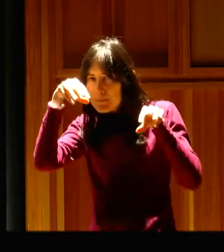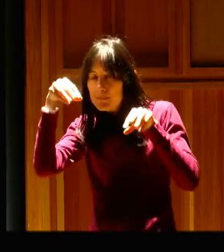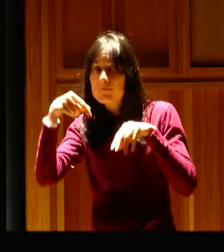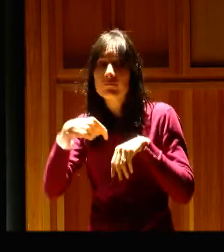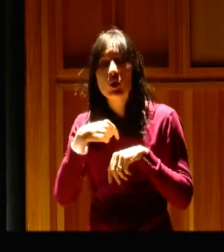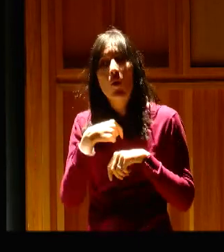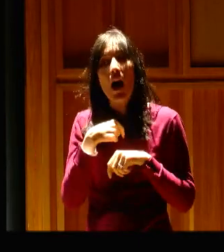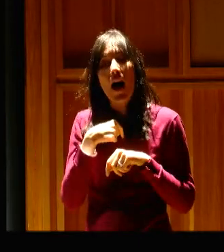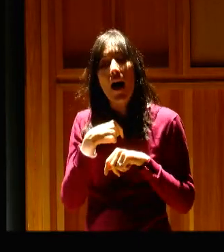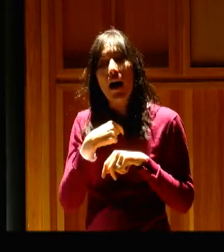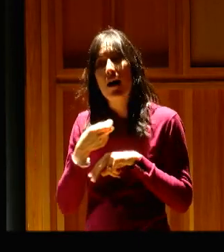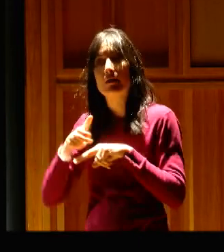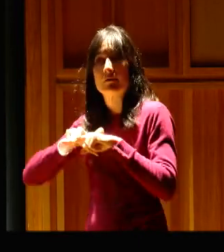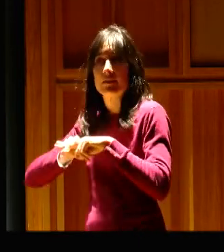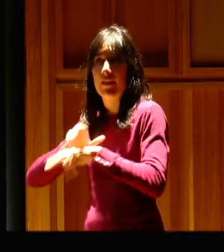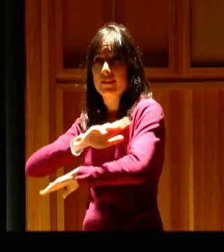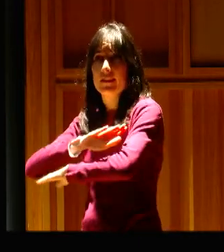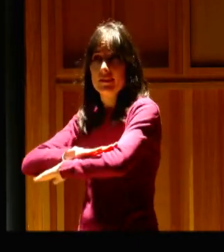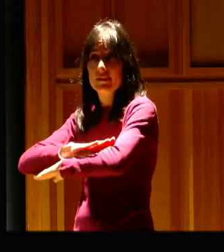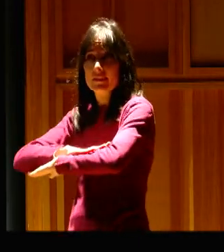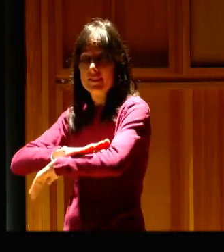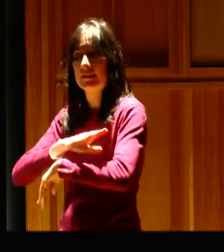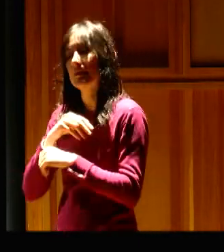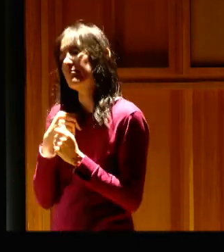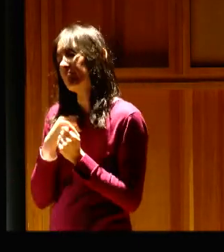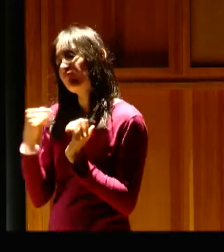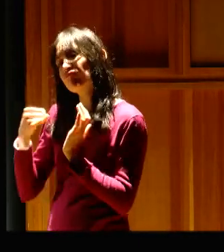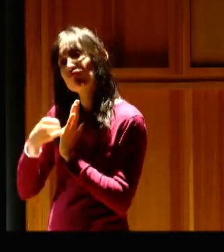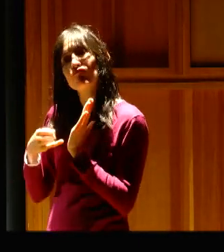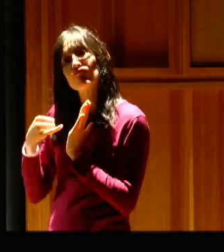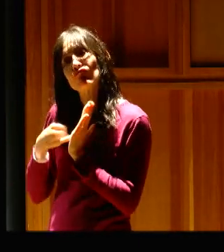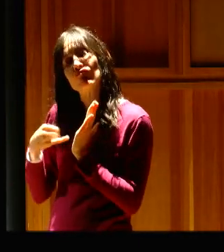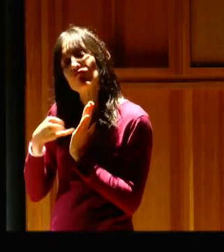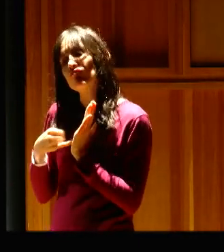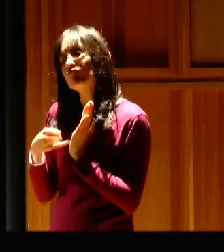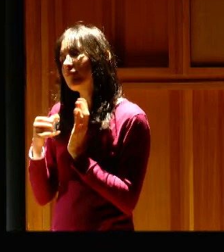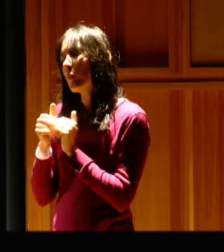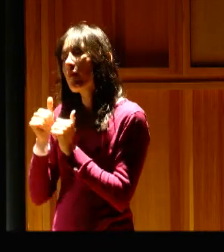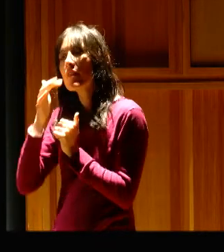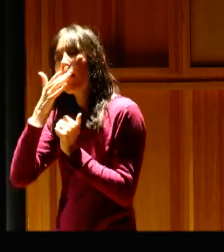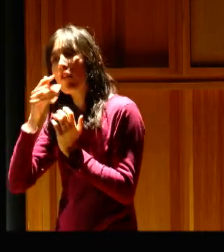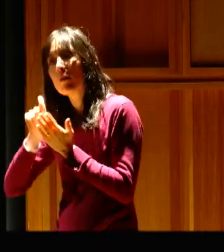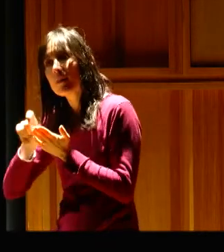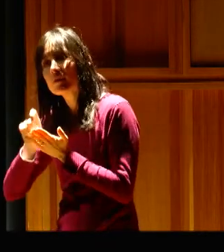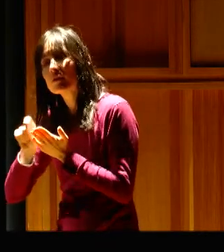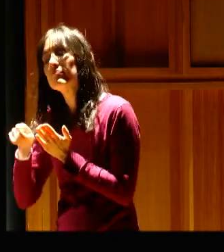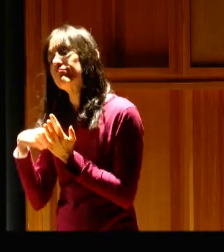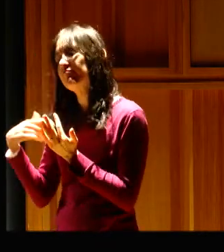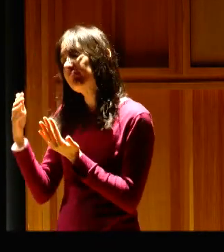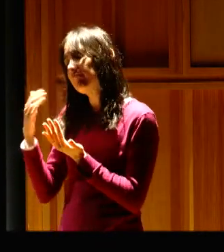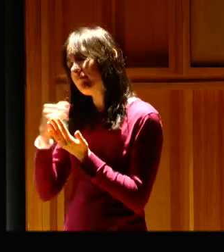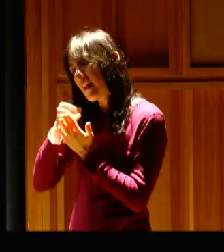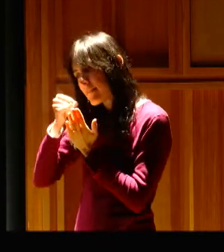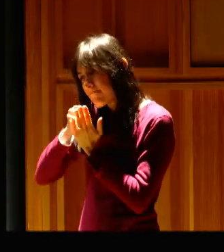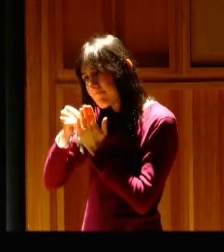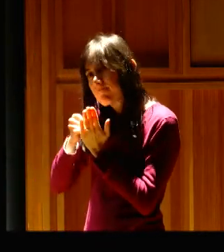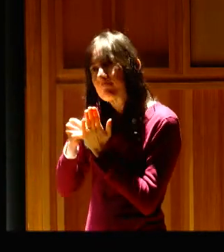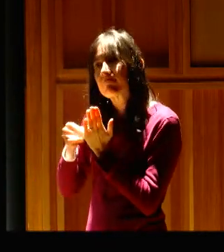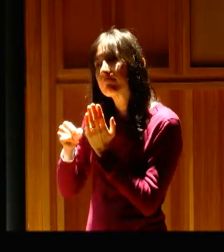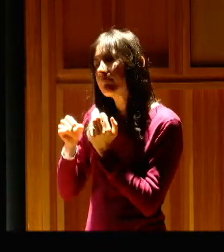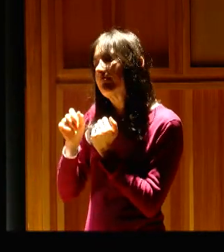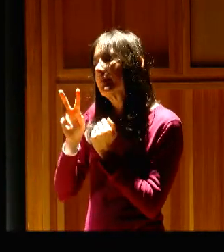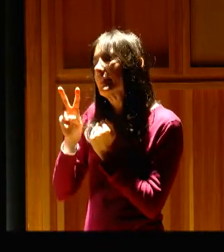down at his desk with a sketchbook and colored pencils and meticulously draw in Van